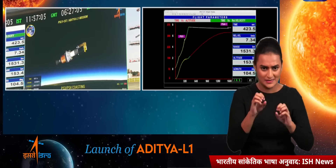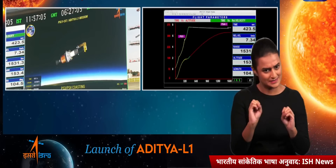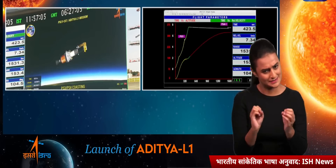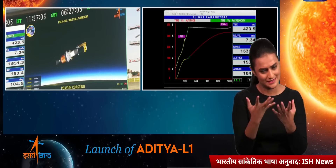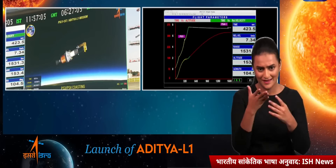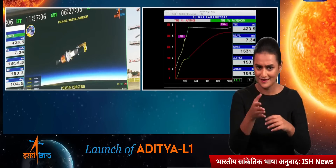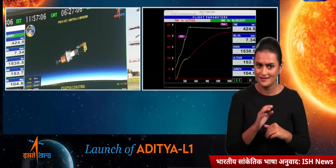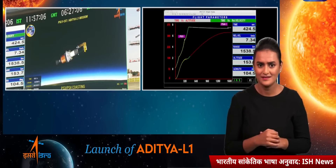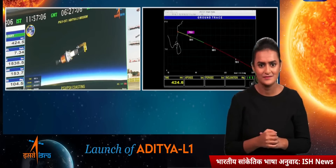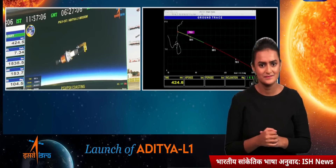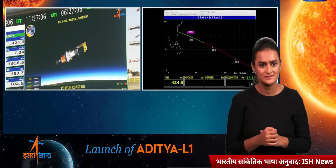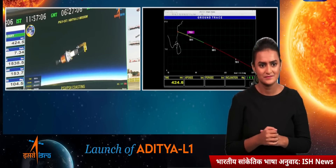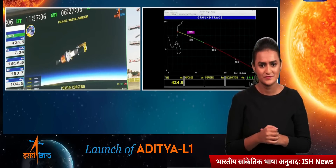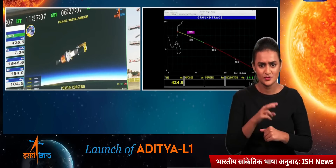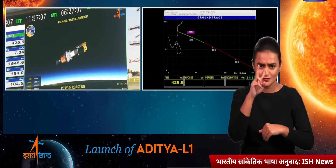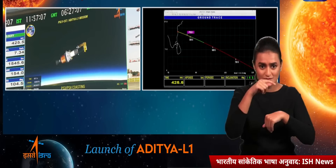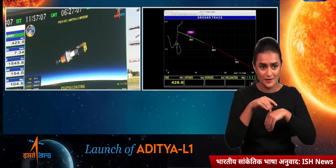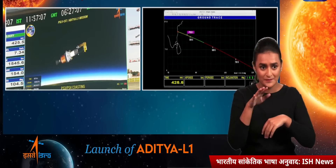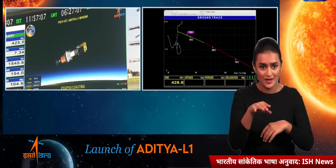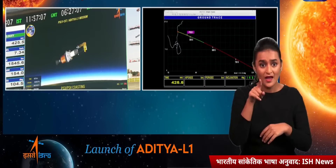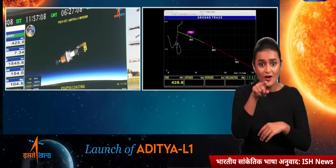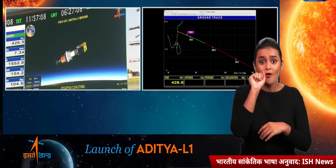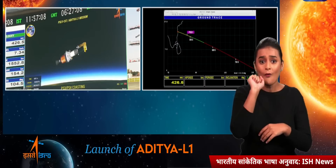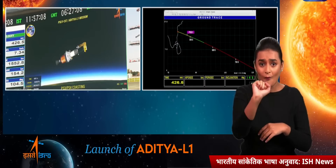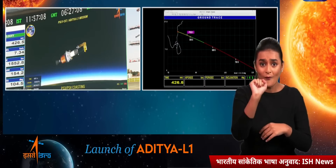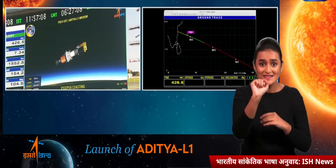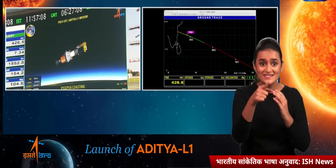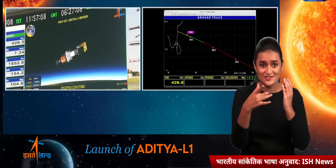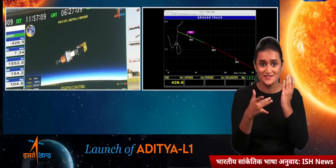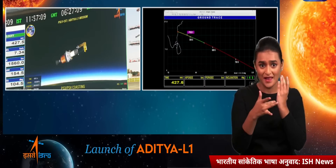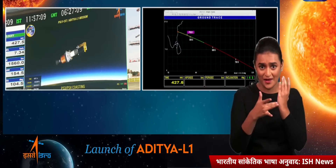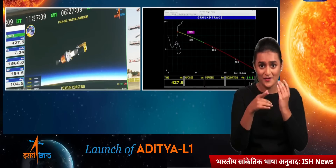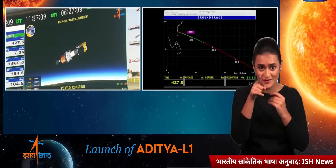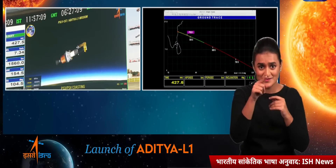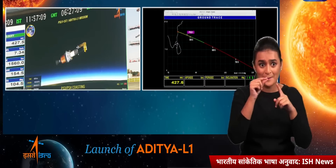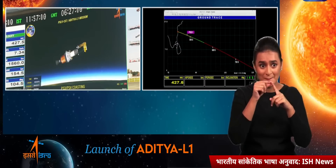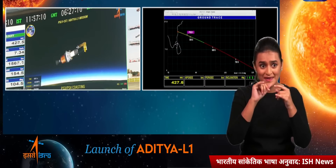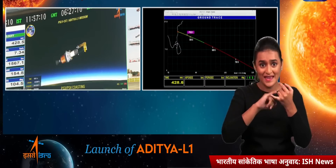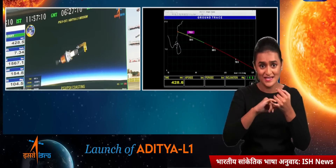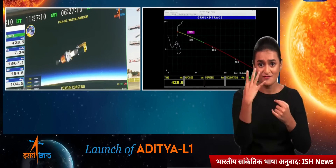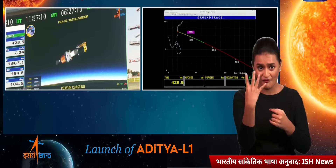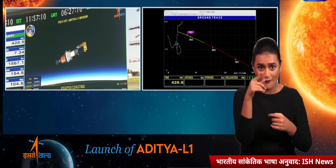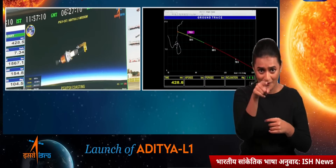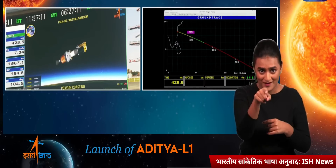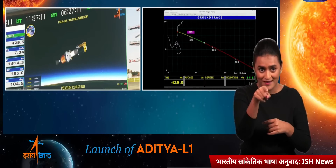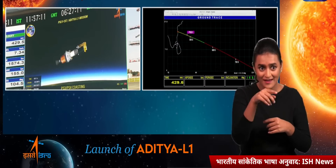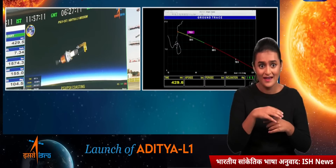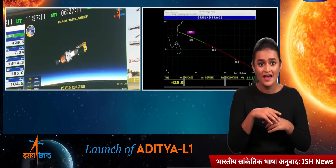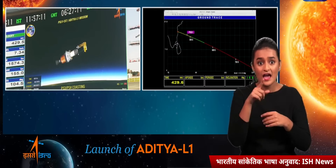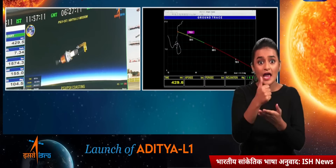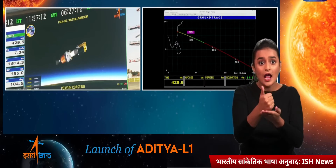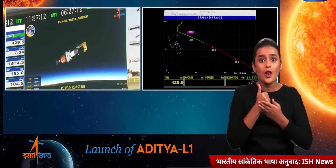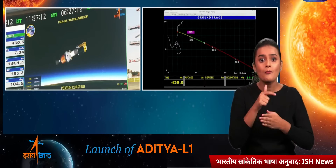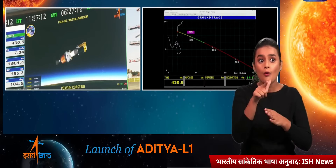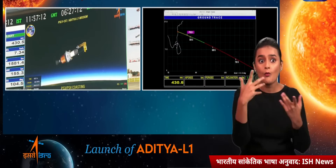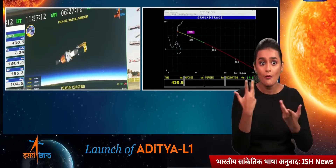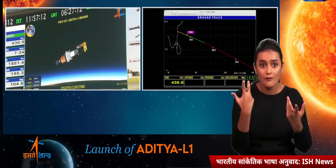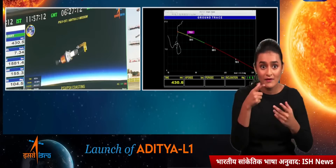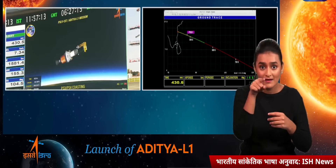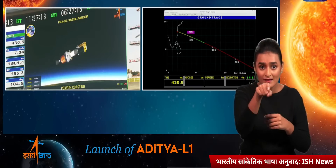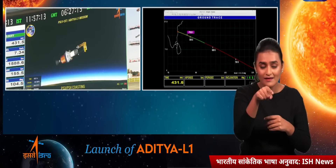The multiple start capability of PS4 will be utilized very aptly to achieve the argument of